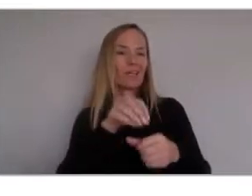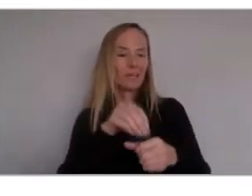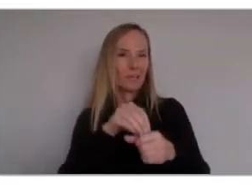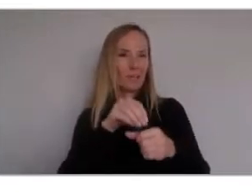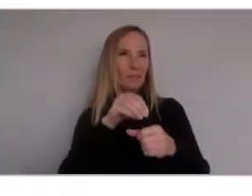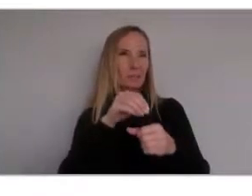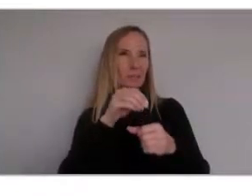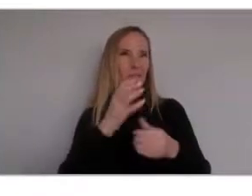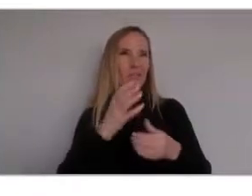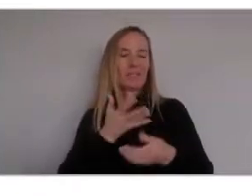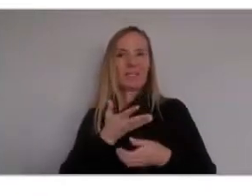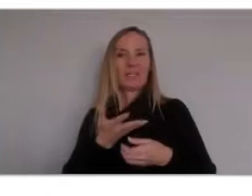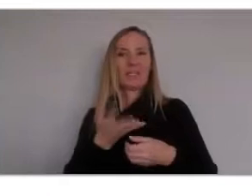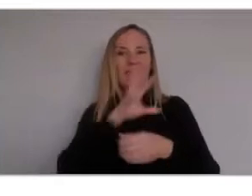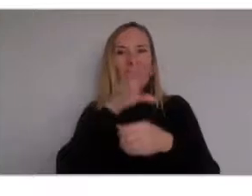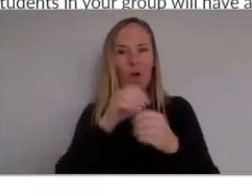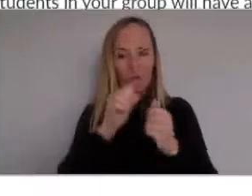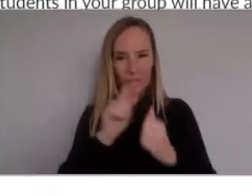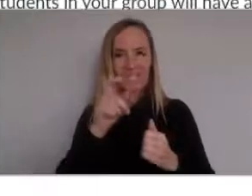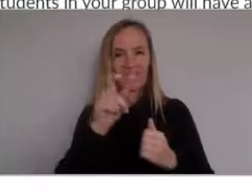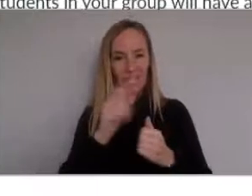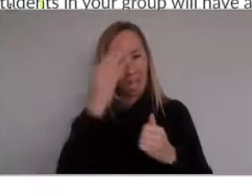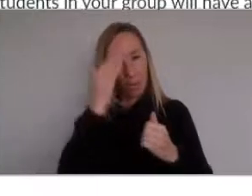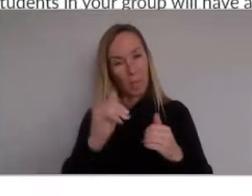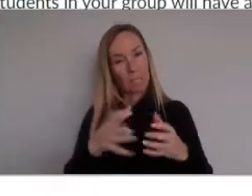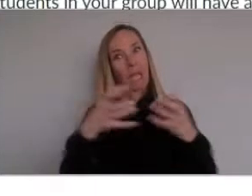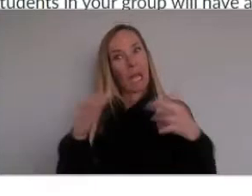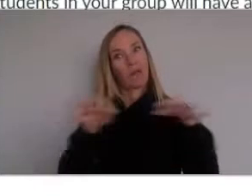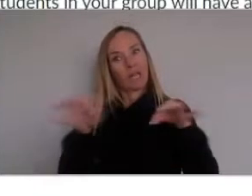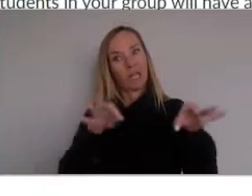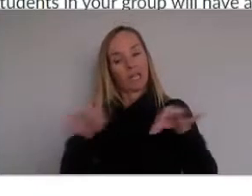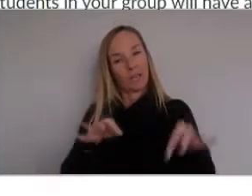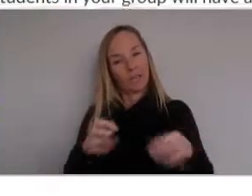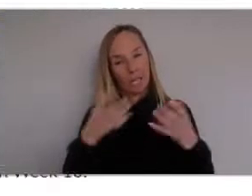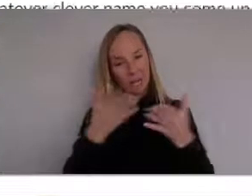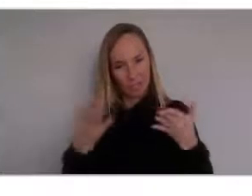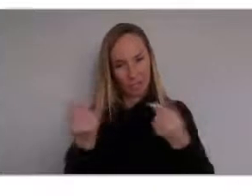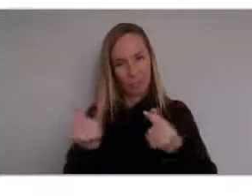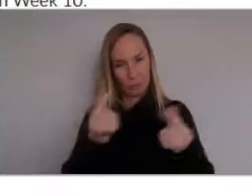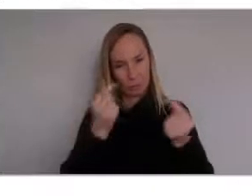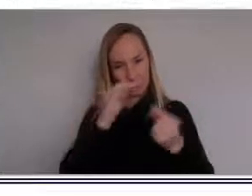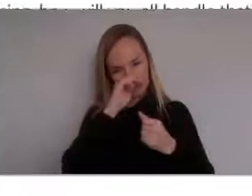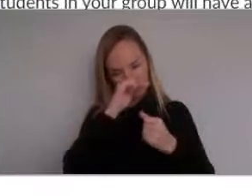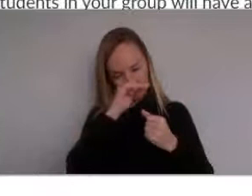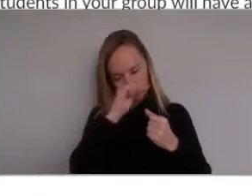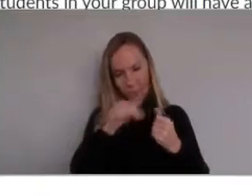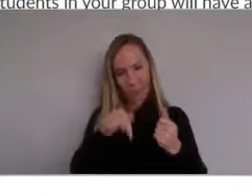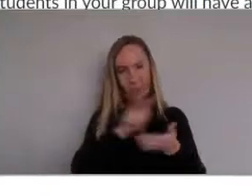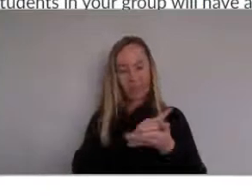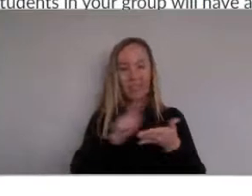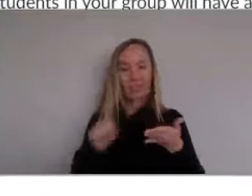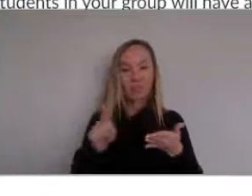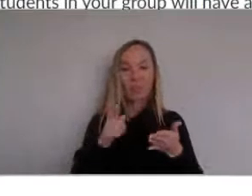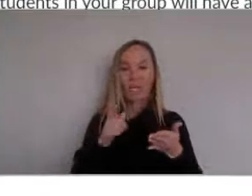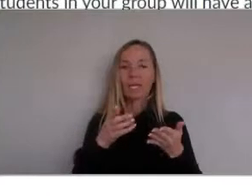text. So I know that that's a lot of guidelines and a lot of things to do, but this week the main